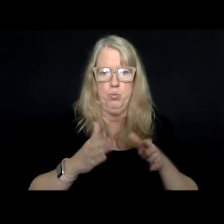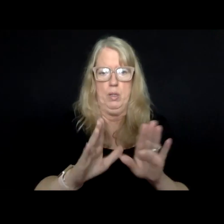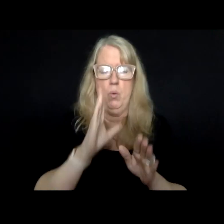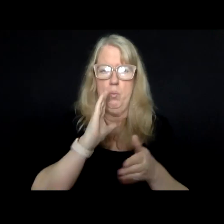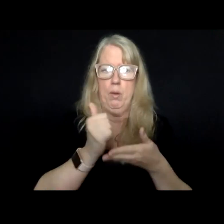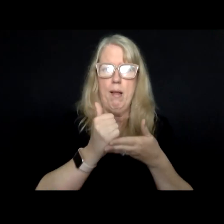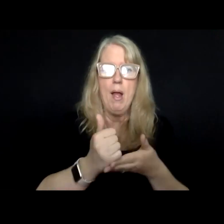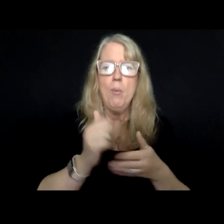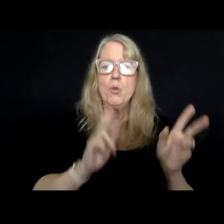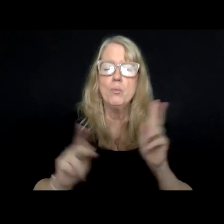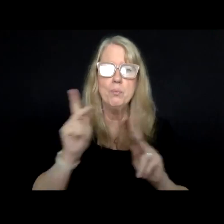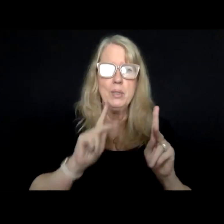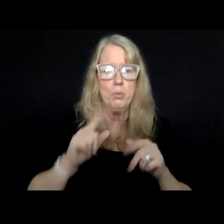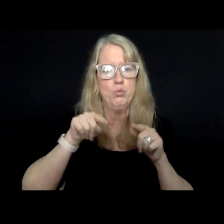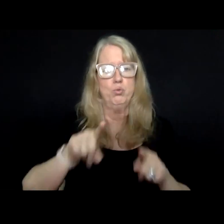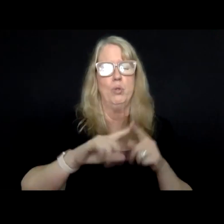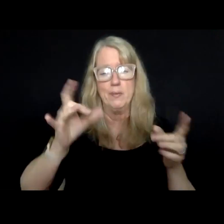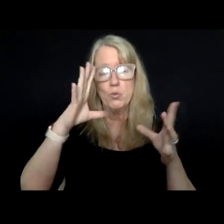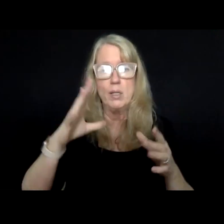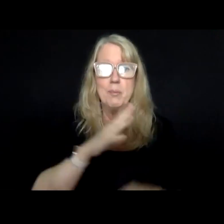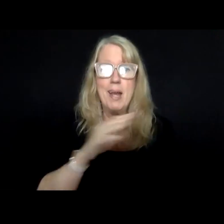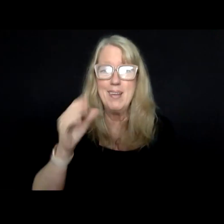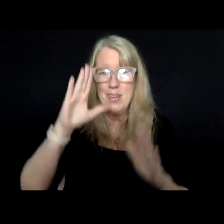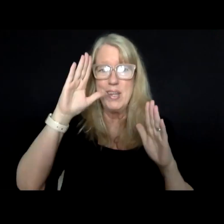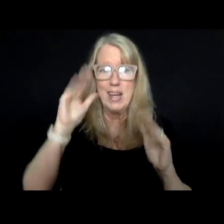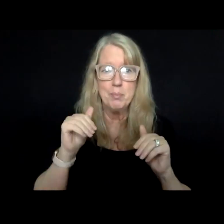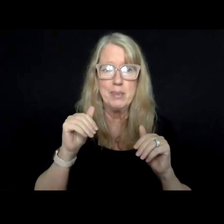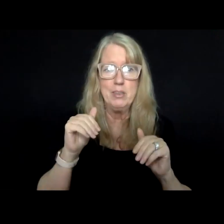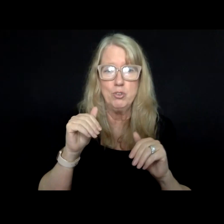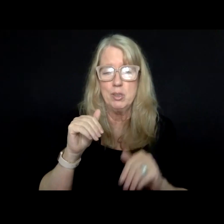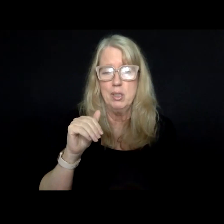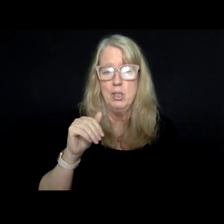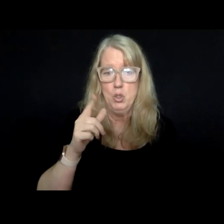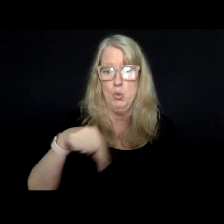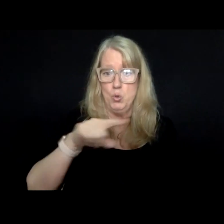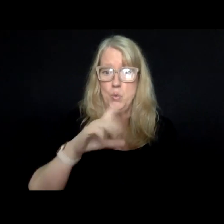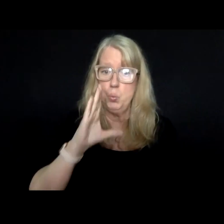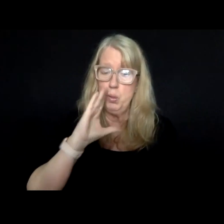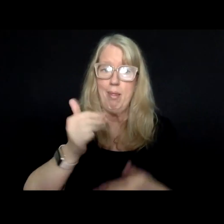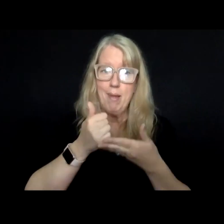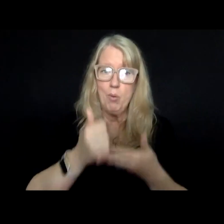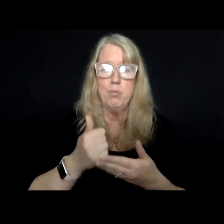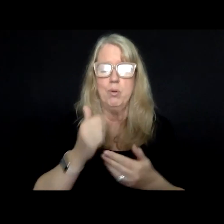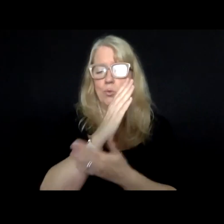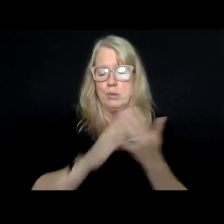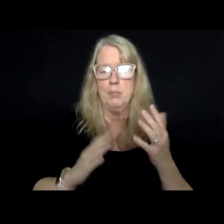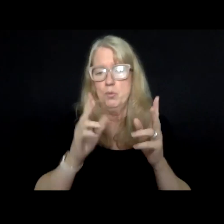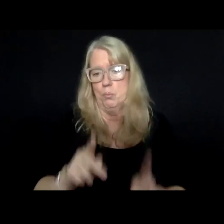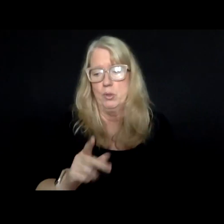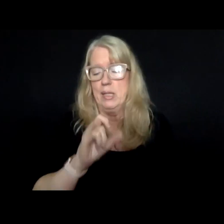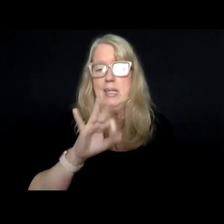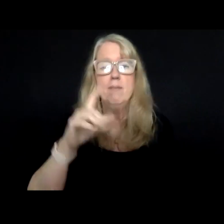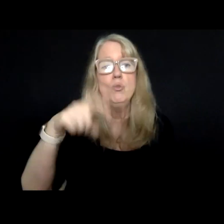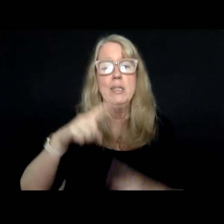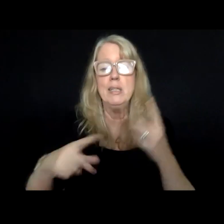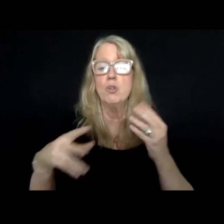helpful to people in crisis. And the expectation, and we give the expectation that you are going to be helpful to someone. And if you need